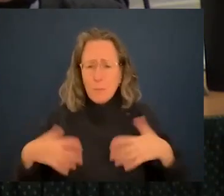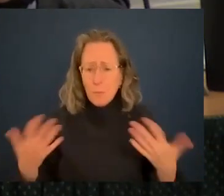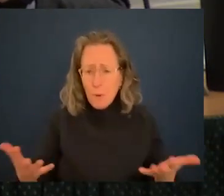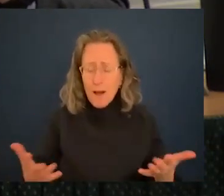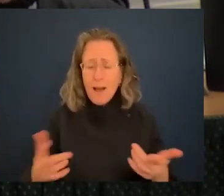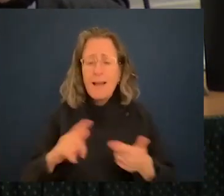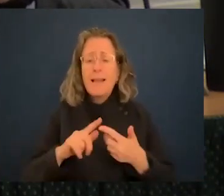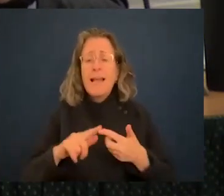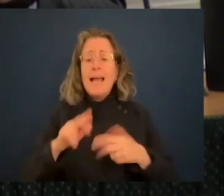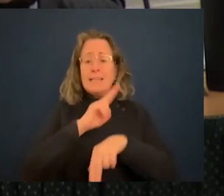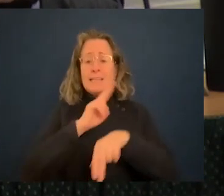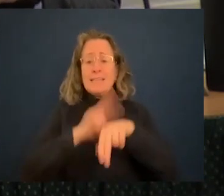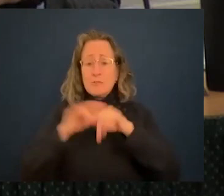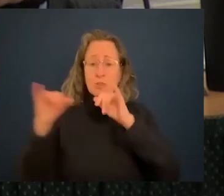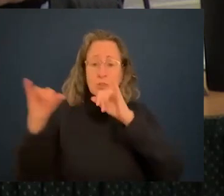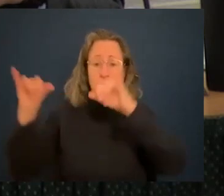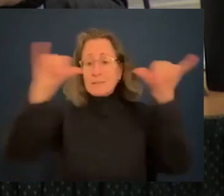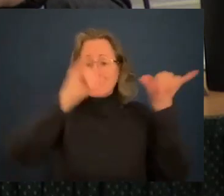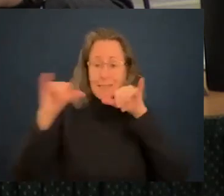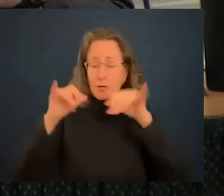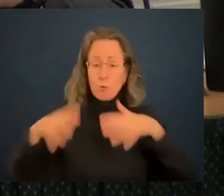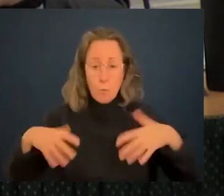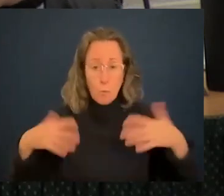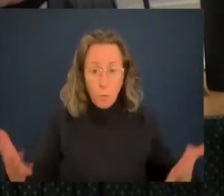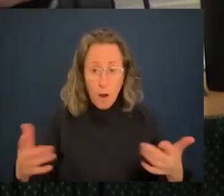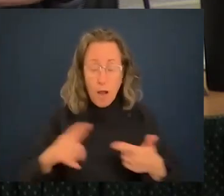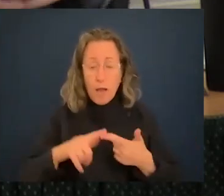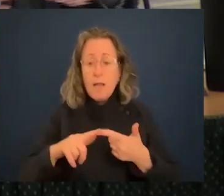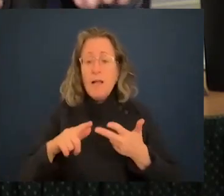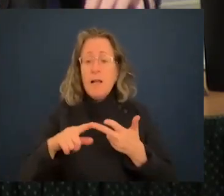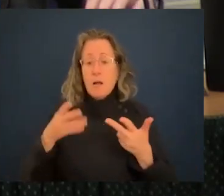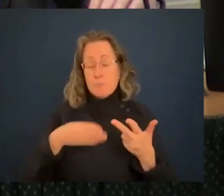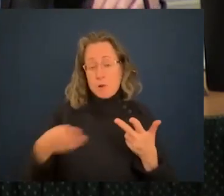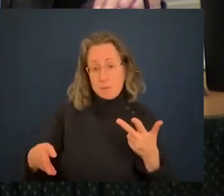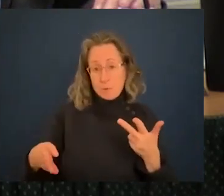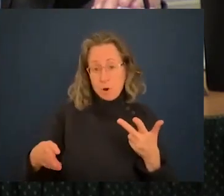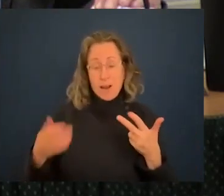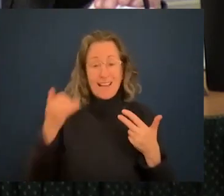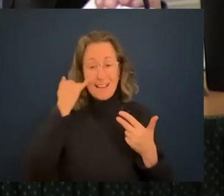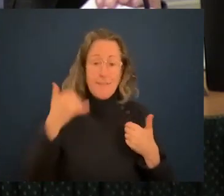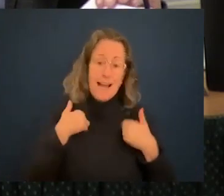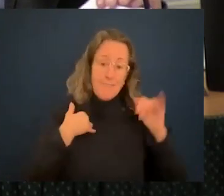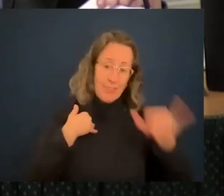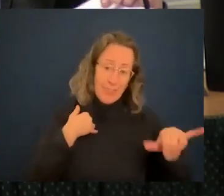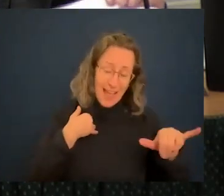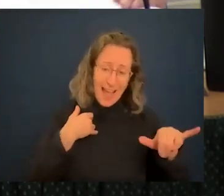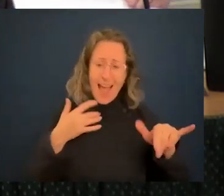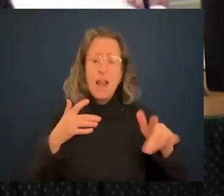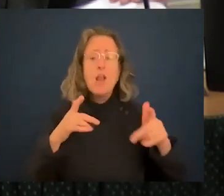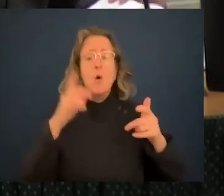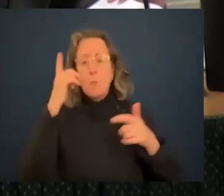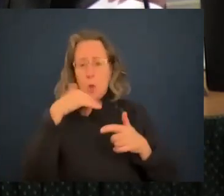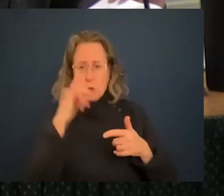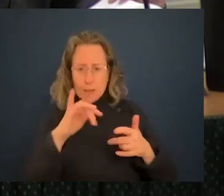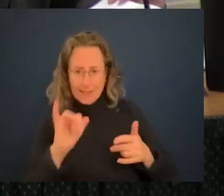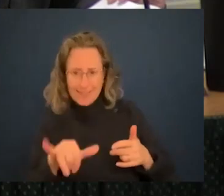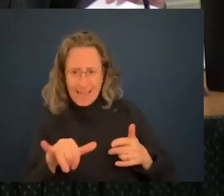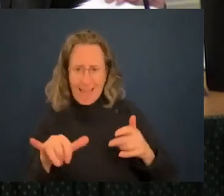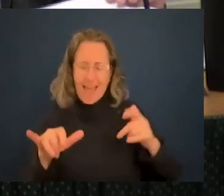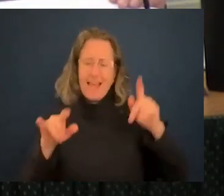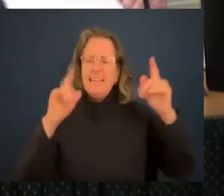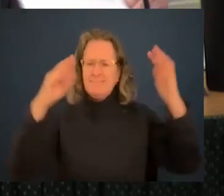Standard is and what is possible in Brattleboro under various scenarios I will uh turn it over to the chief for for